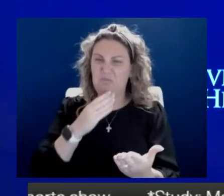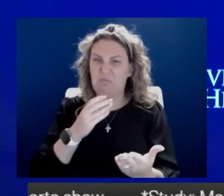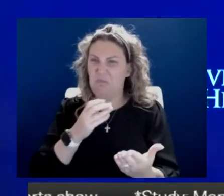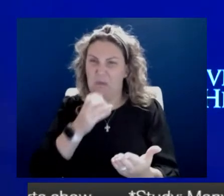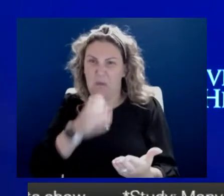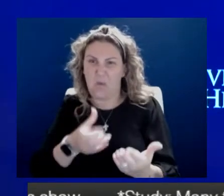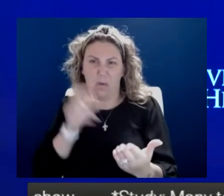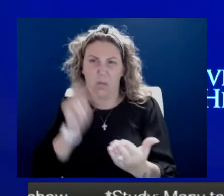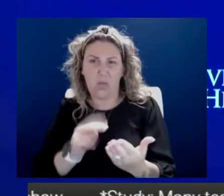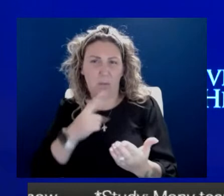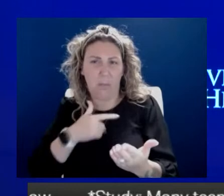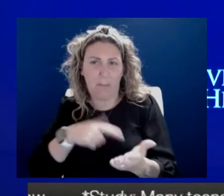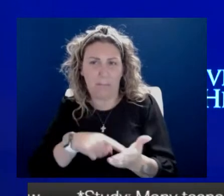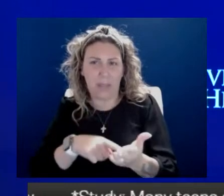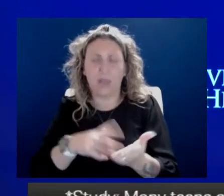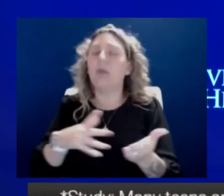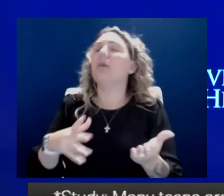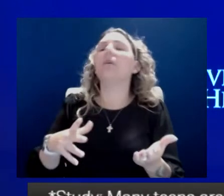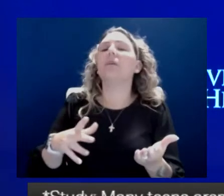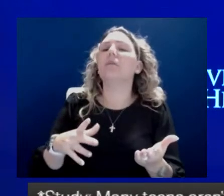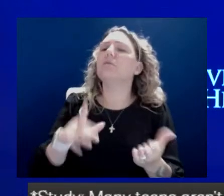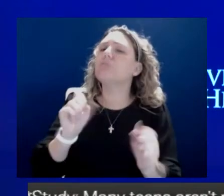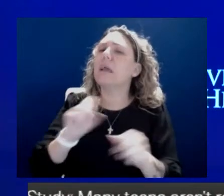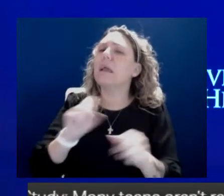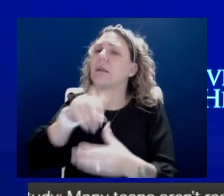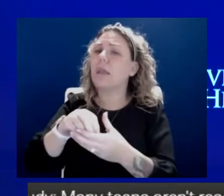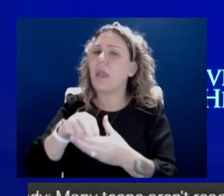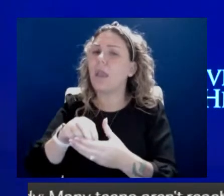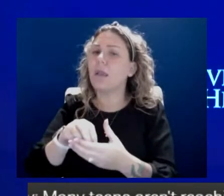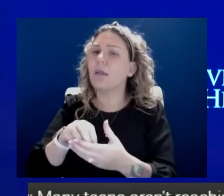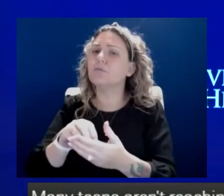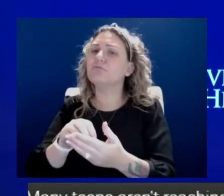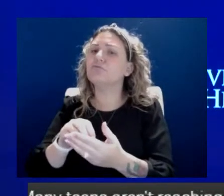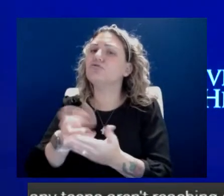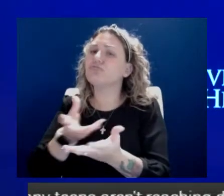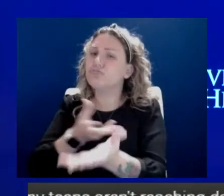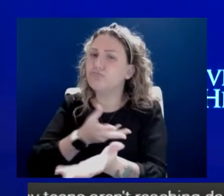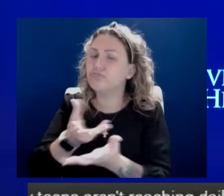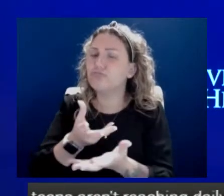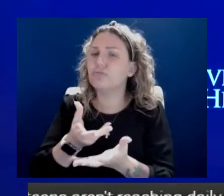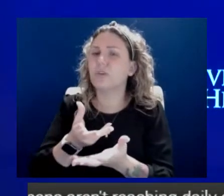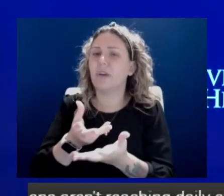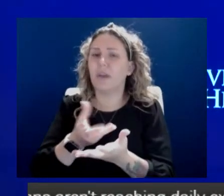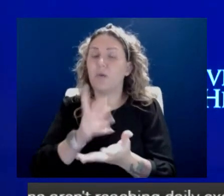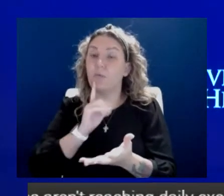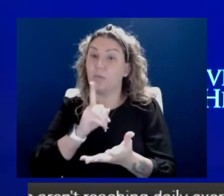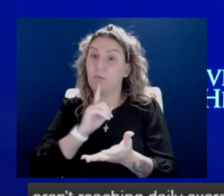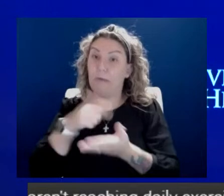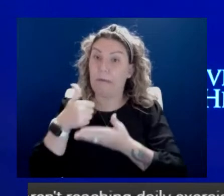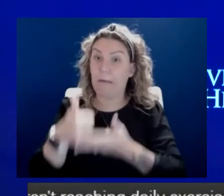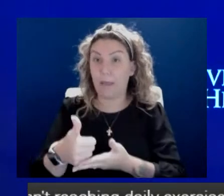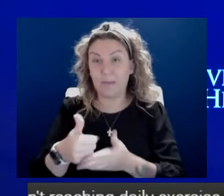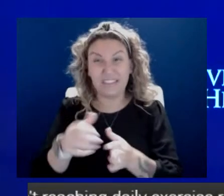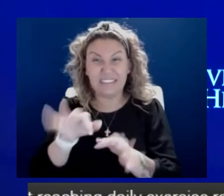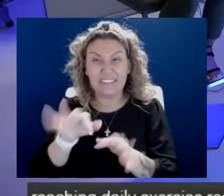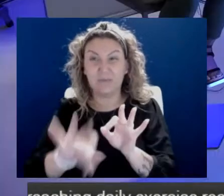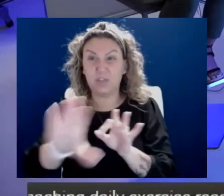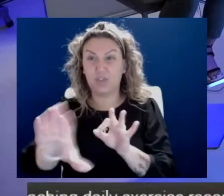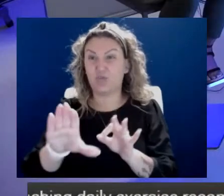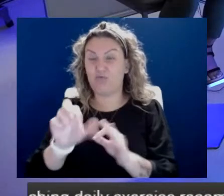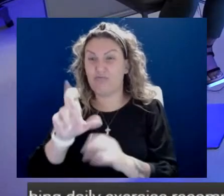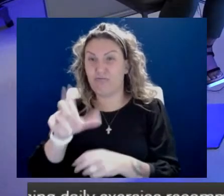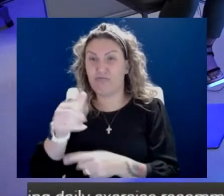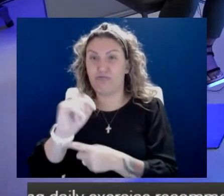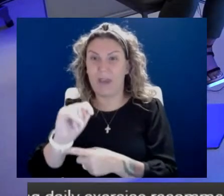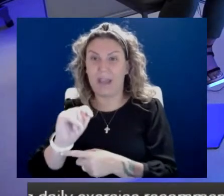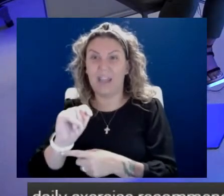actually engage with us and we can work with you, and it's immensely helpful for even something as simple as your credit score. Well, and you may have just